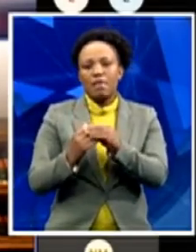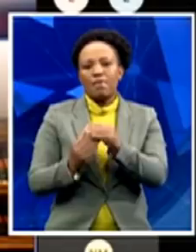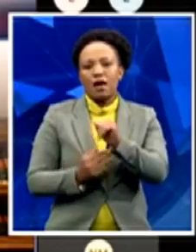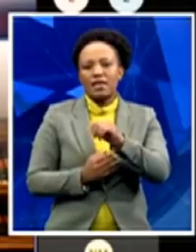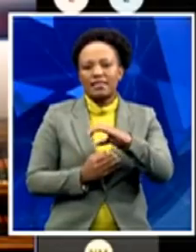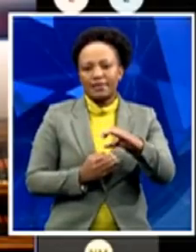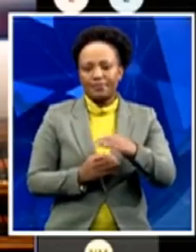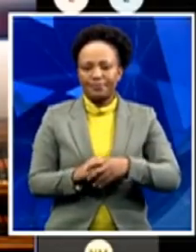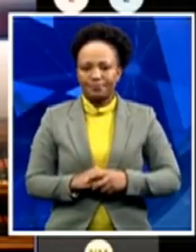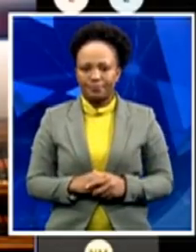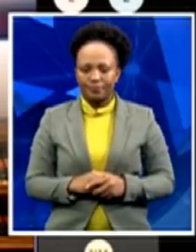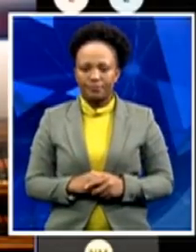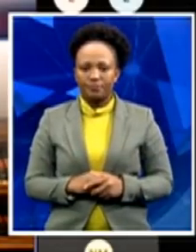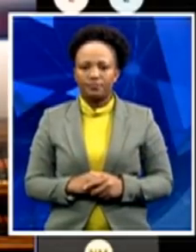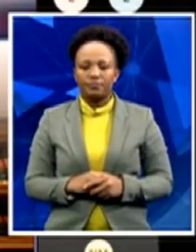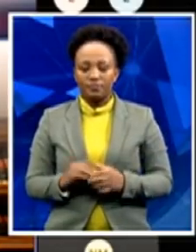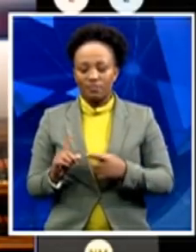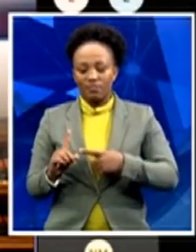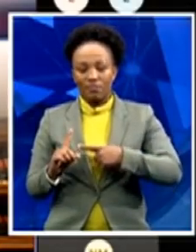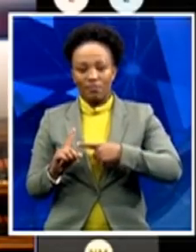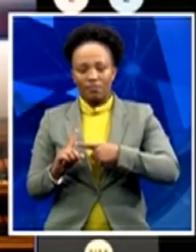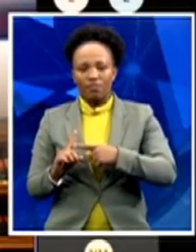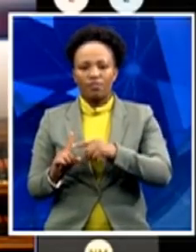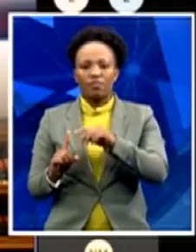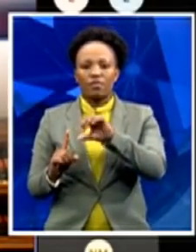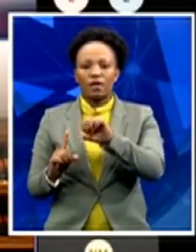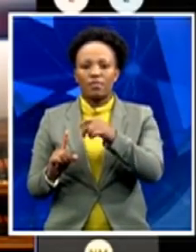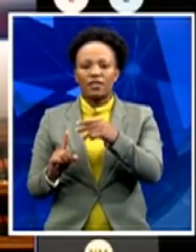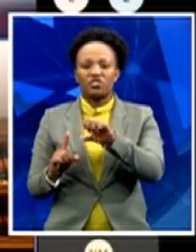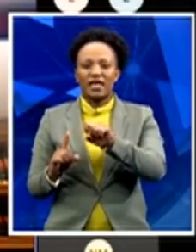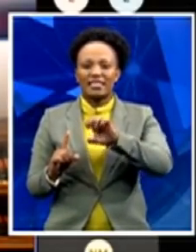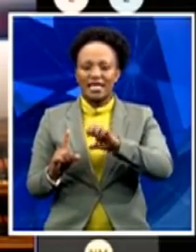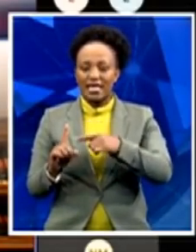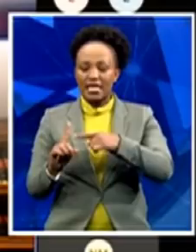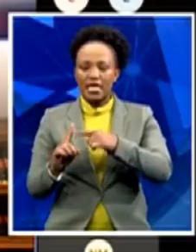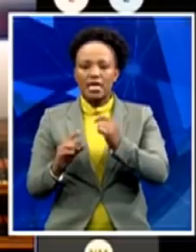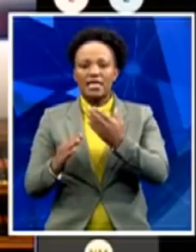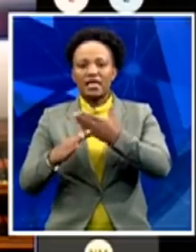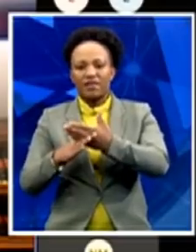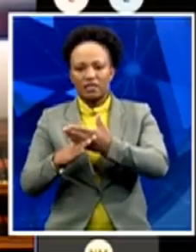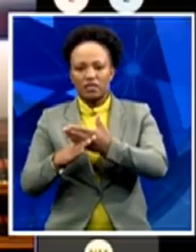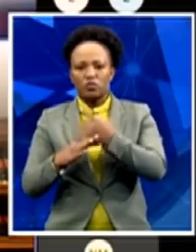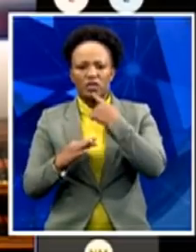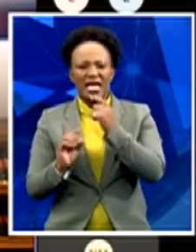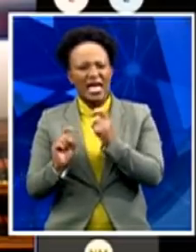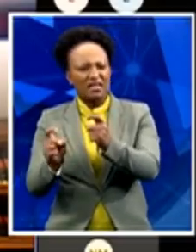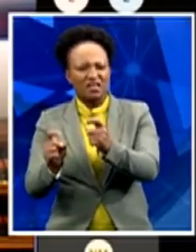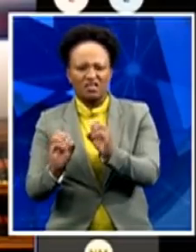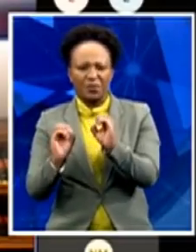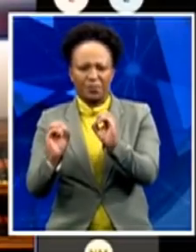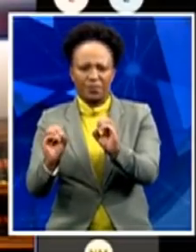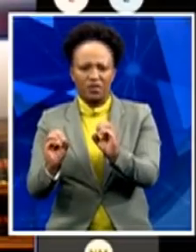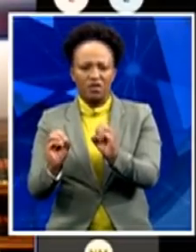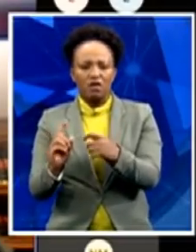Shez's intervention is also opposed on the basis that it's not urgent and that he does not have a direct and